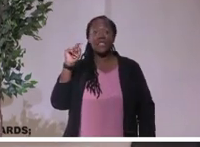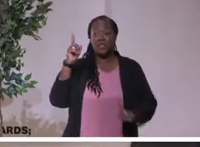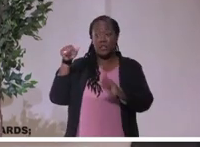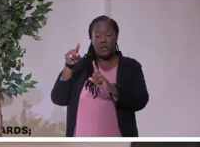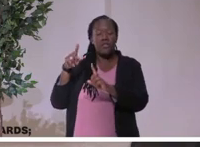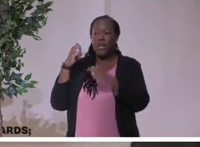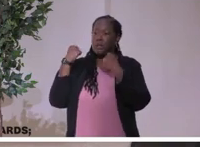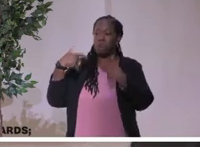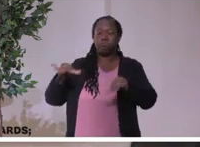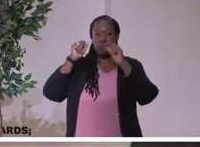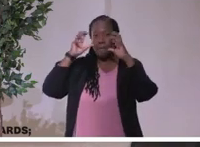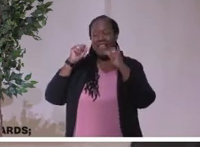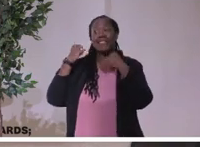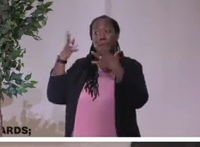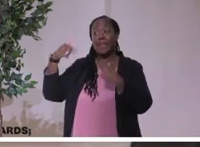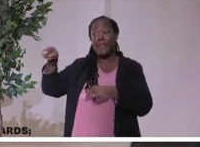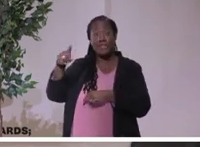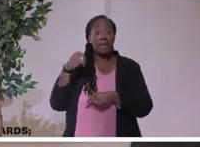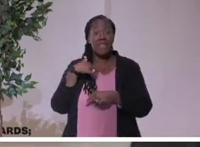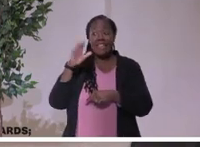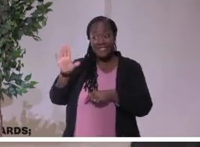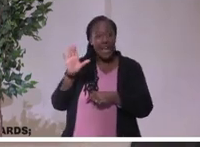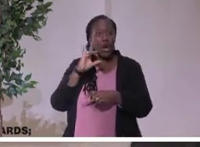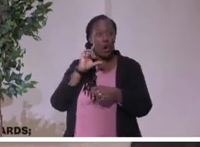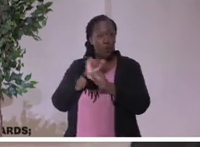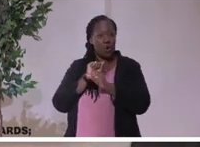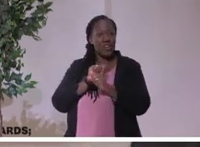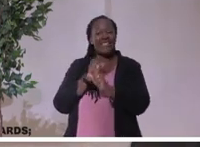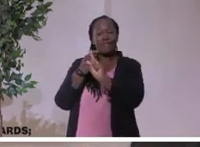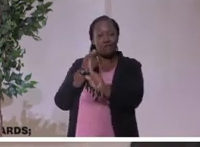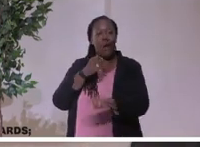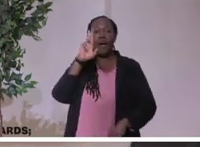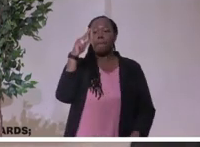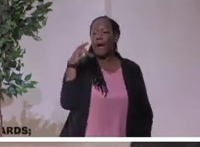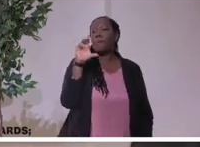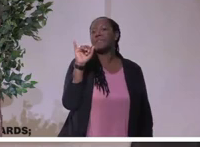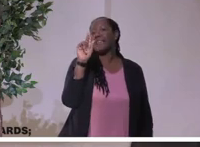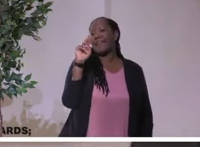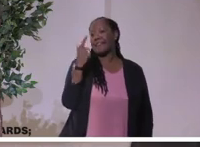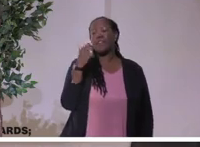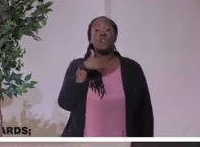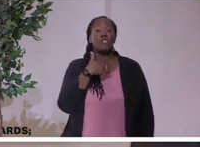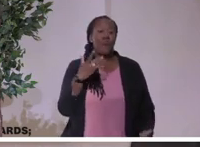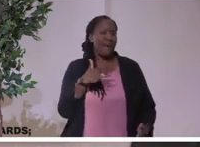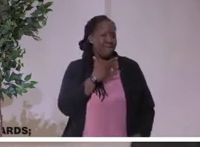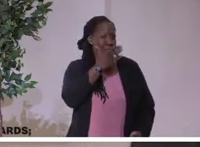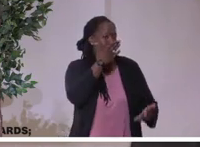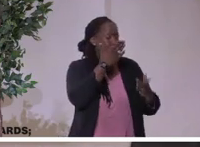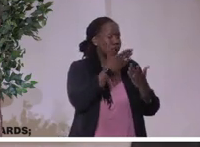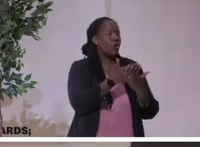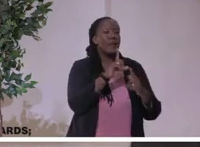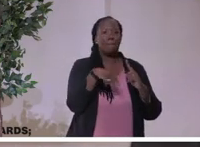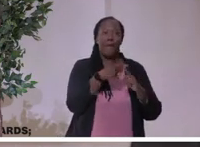them whose lines are based on upcycling. So I feel good about the future. I feel good that the young people and